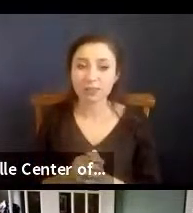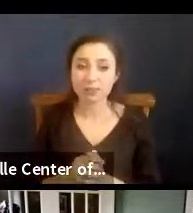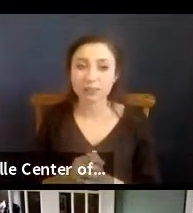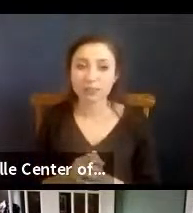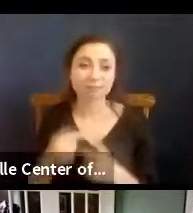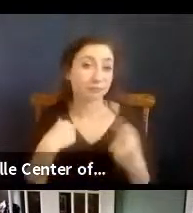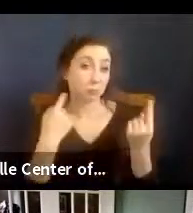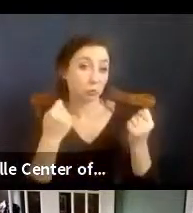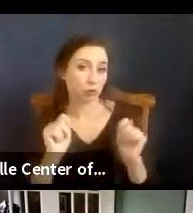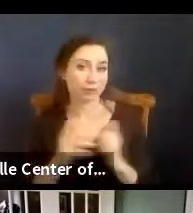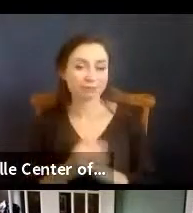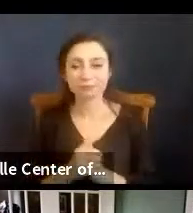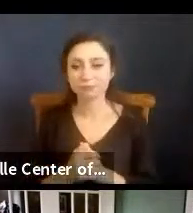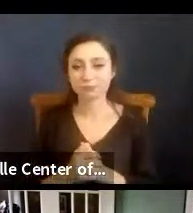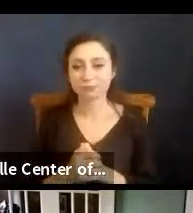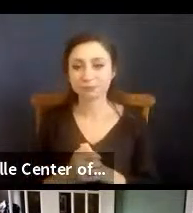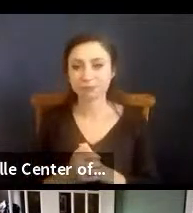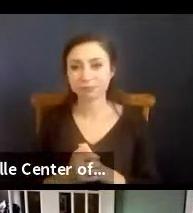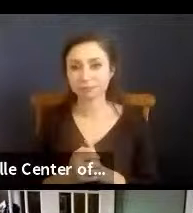Okay, let me try it.